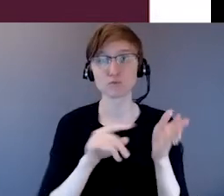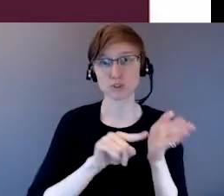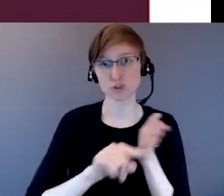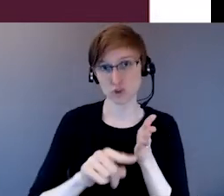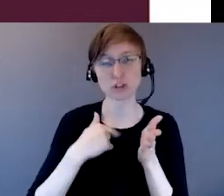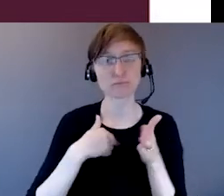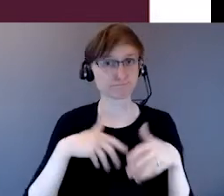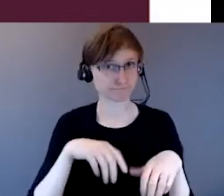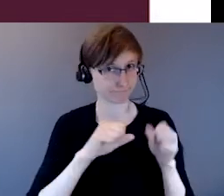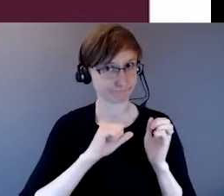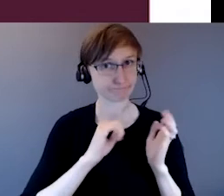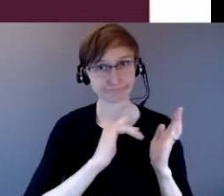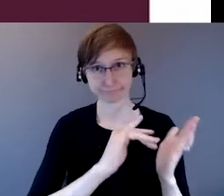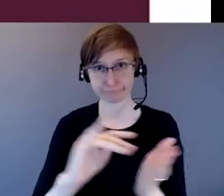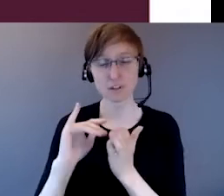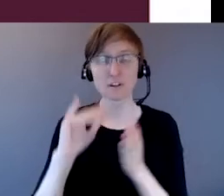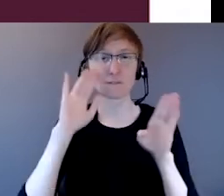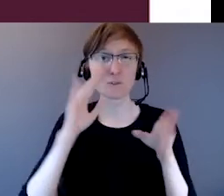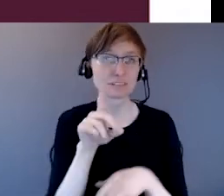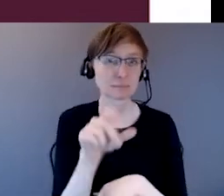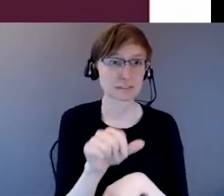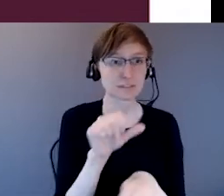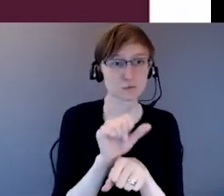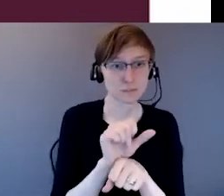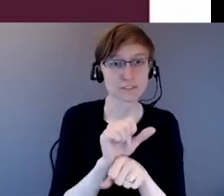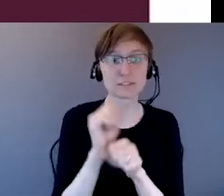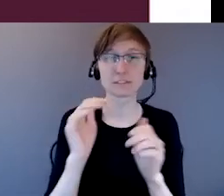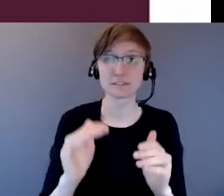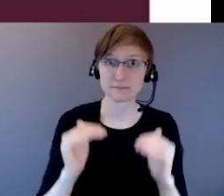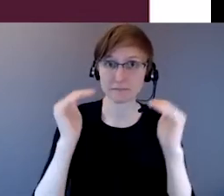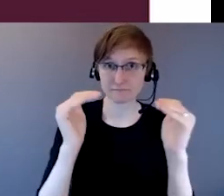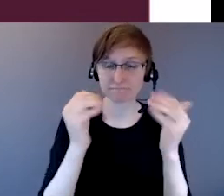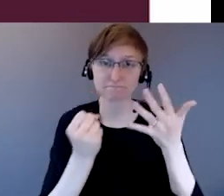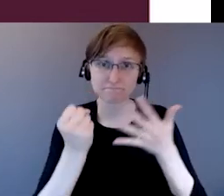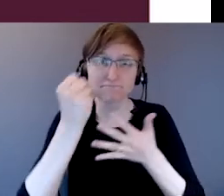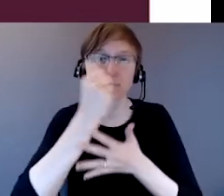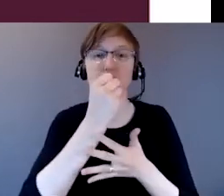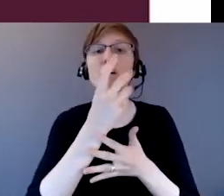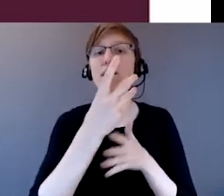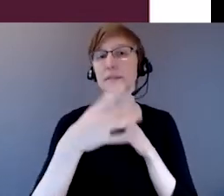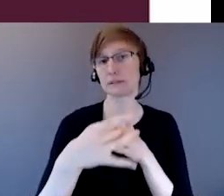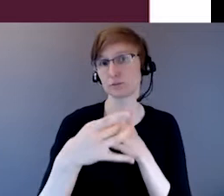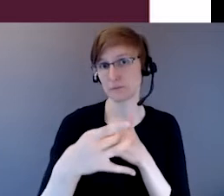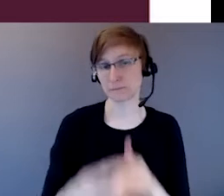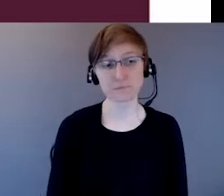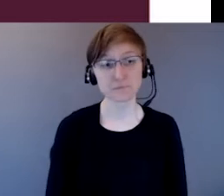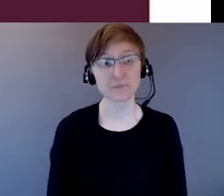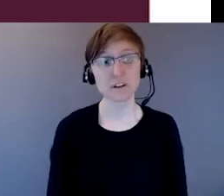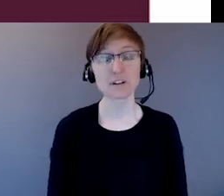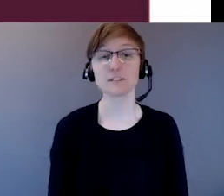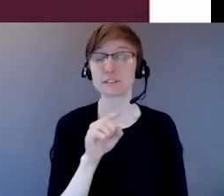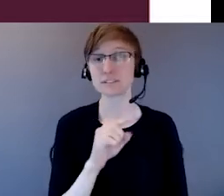and leadership, specific to the Canadian context. This research comes from my doctoral work, and really it